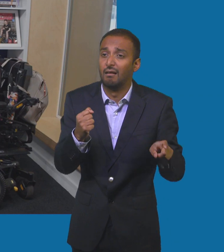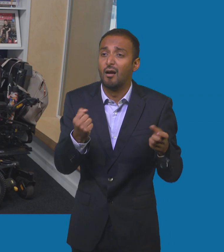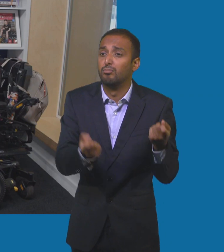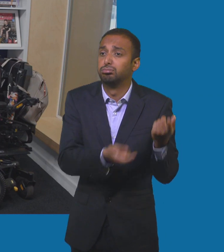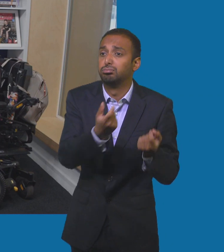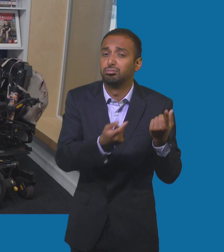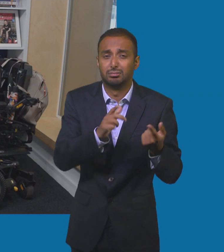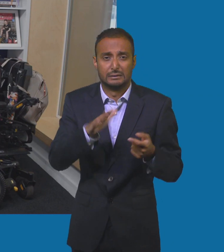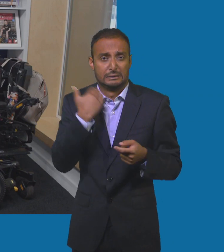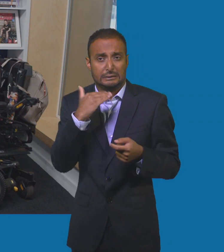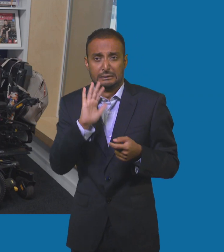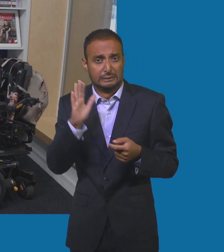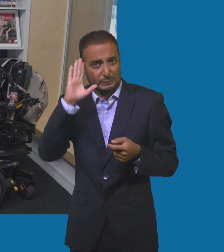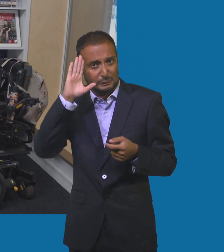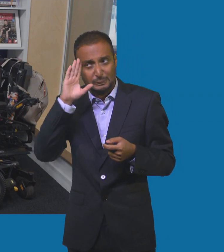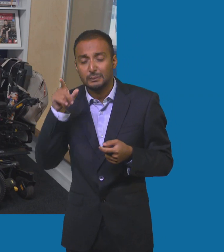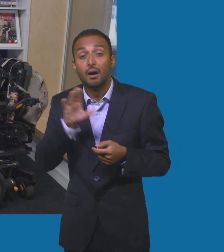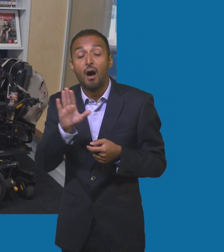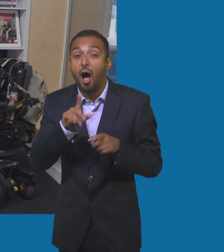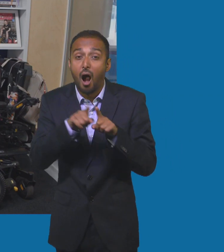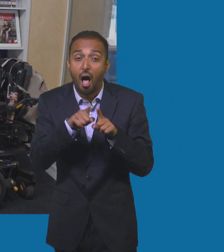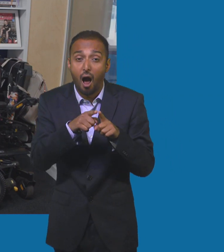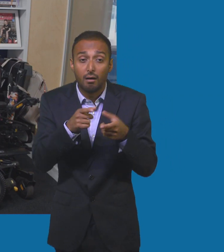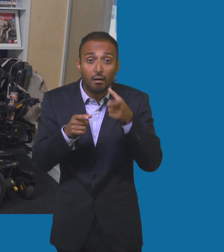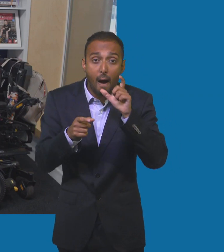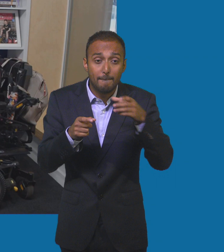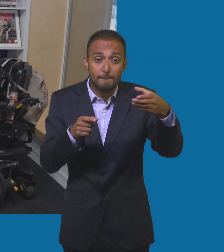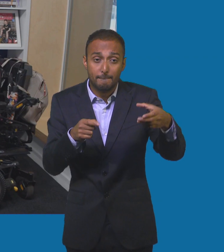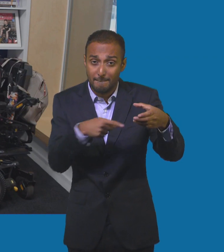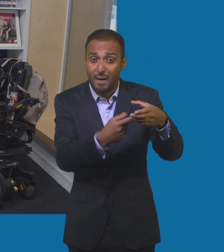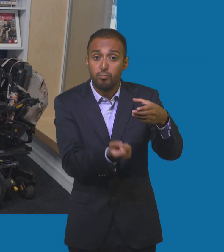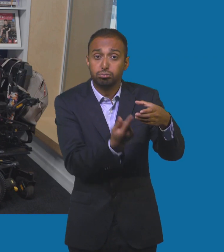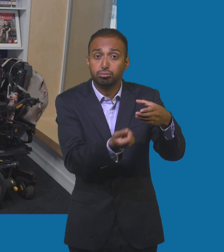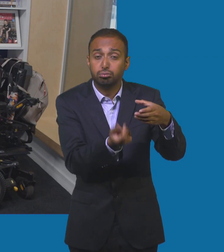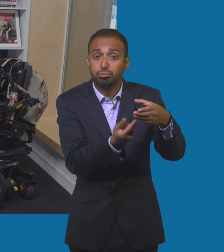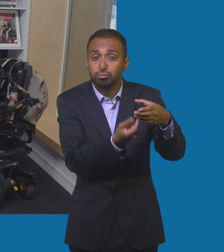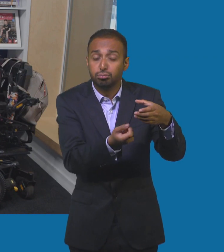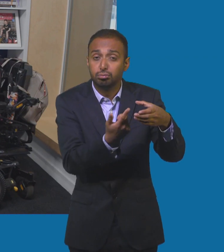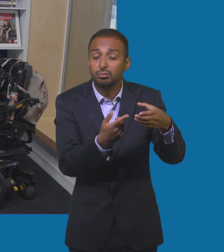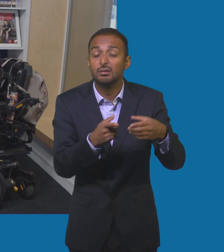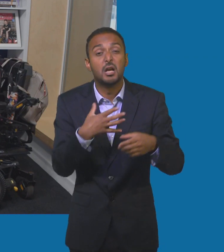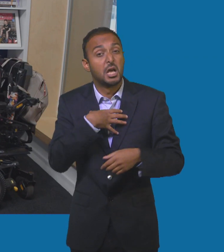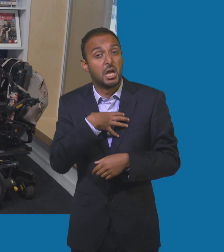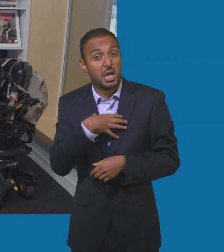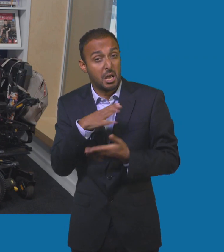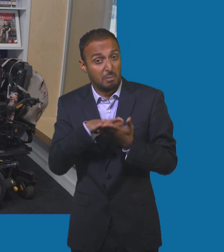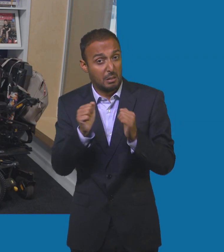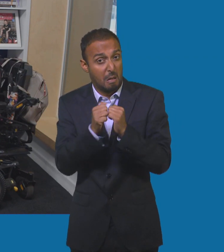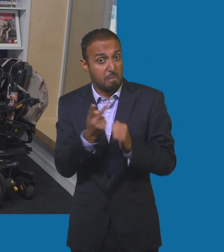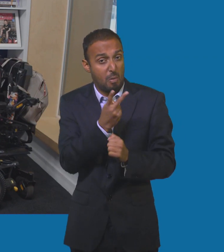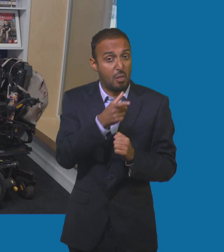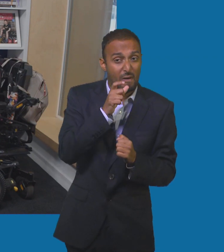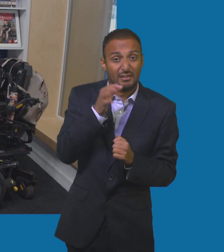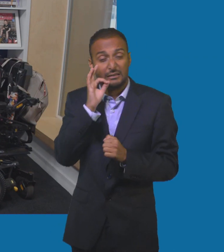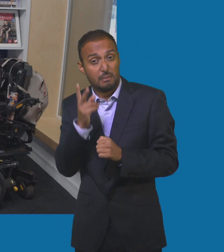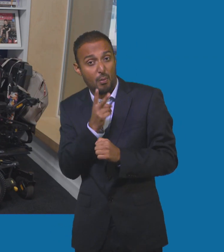like a cup, and then you just heat it, and it just heats boils of water. There you go. See, we've got tea drinkers and coffee drinkers covered. I'm on board. There you go. Sold.